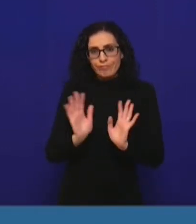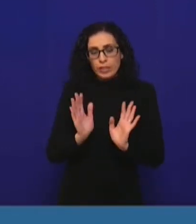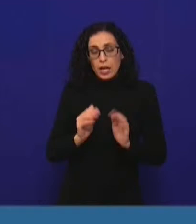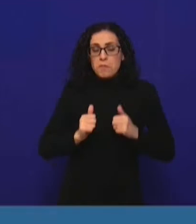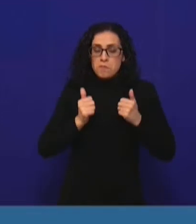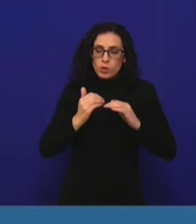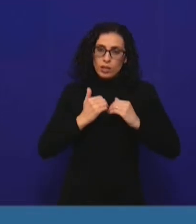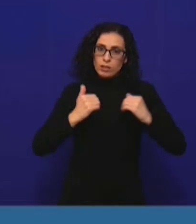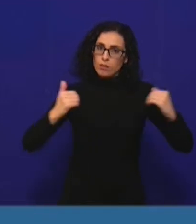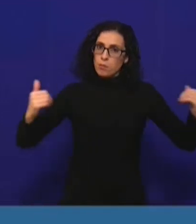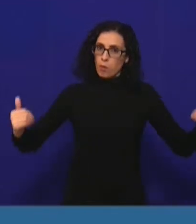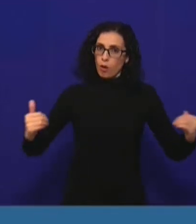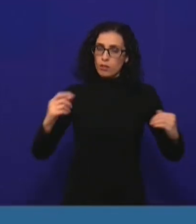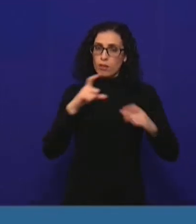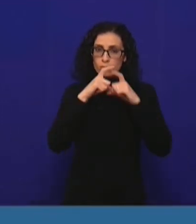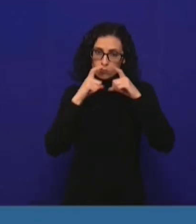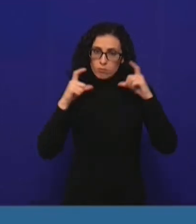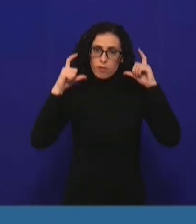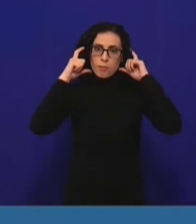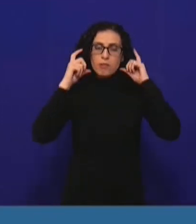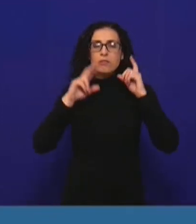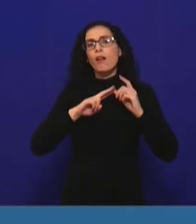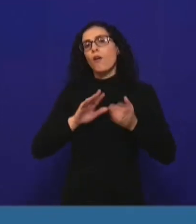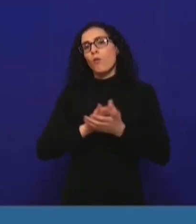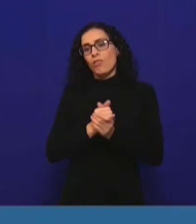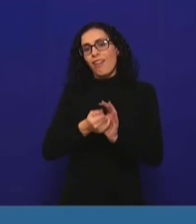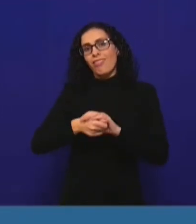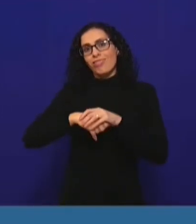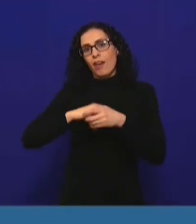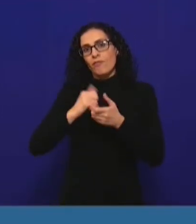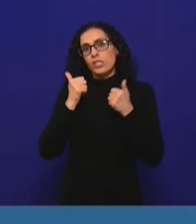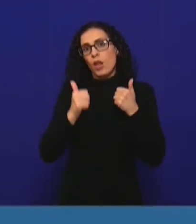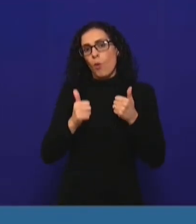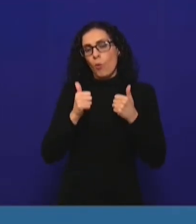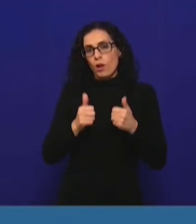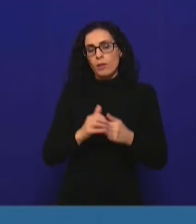ikun effettiv u anka l-iġene tal-idejn kemm huwa importanti.